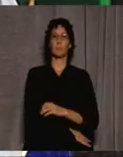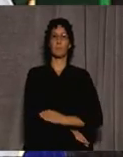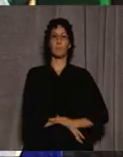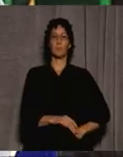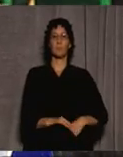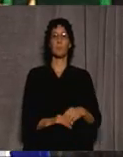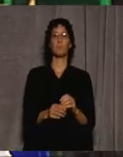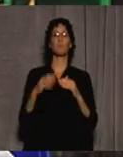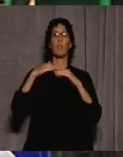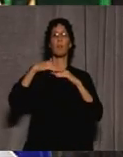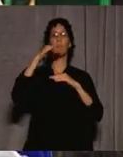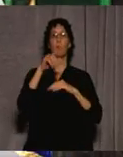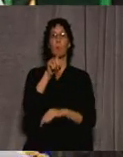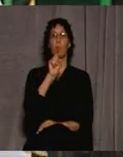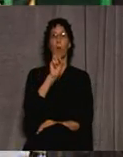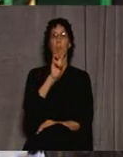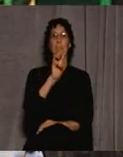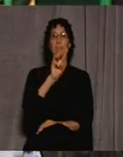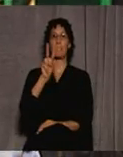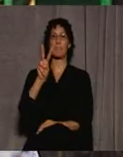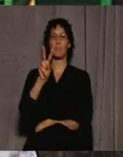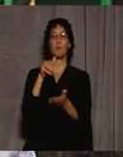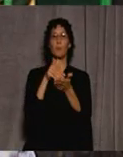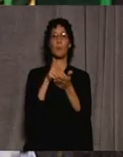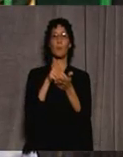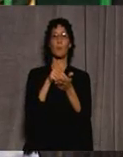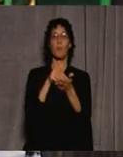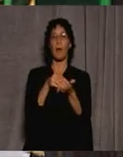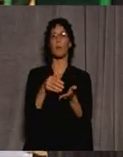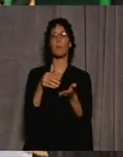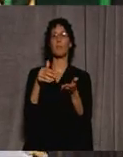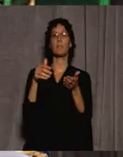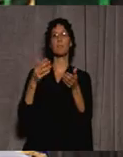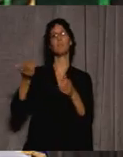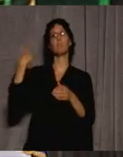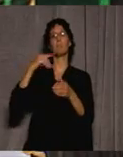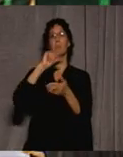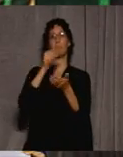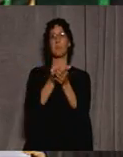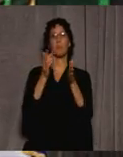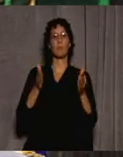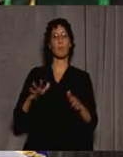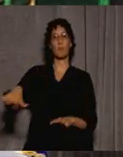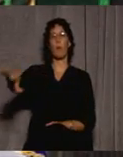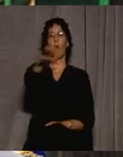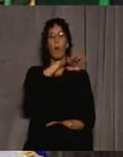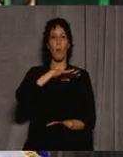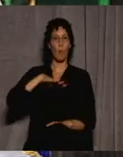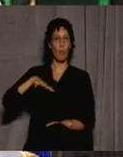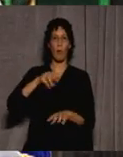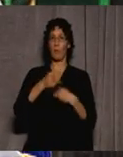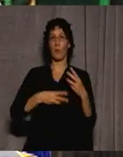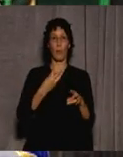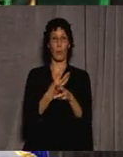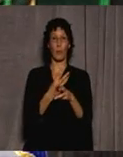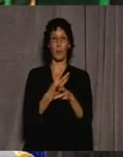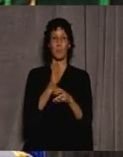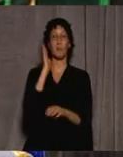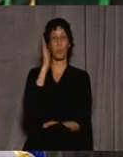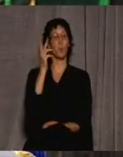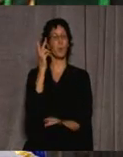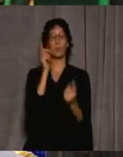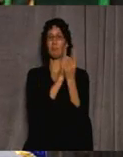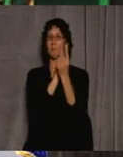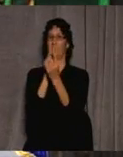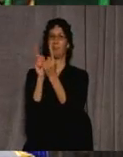With more than 162,000 alumni around the world, you'll find many sharp friends that